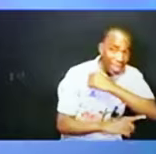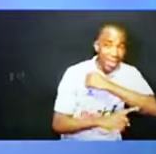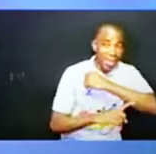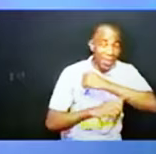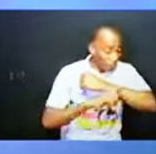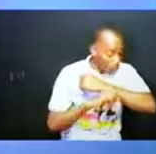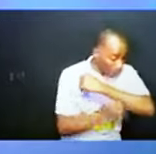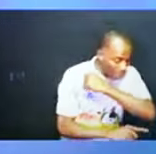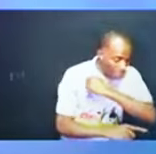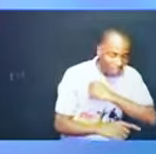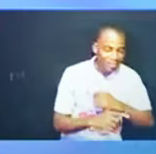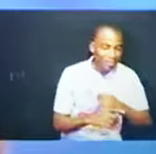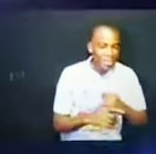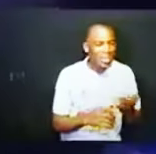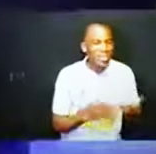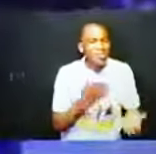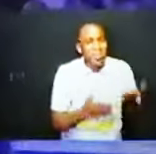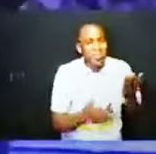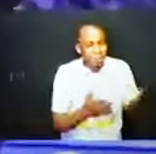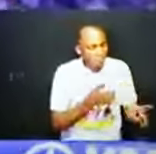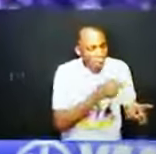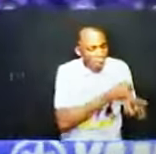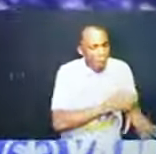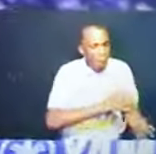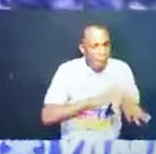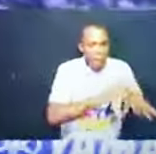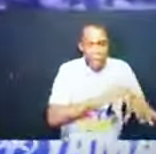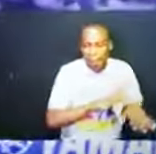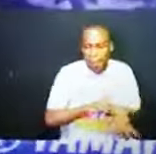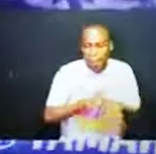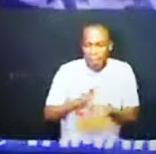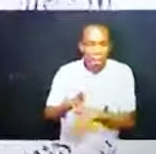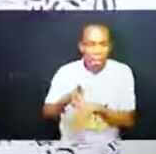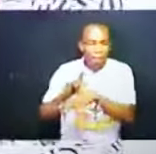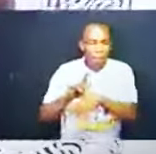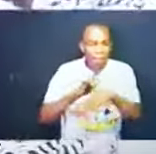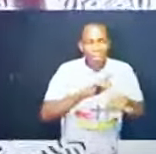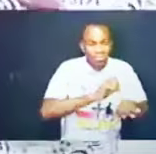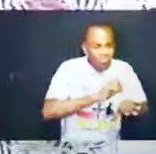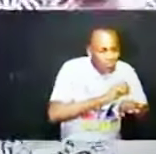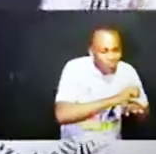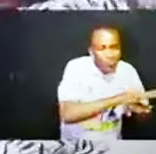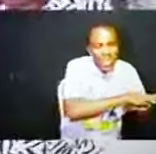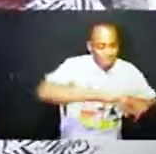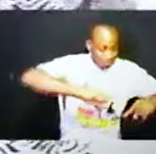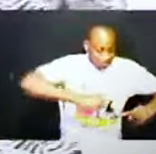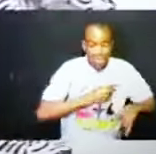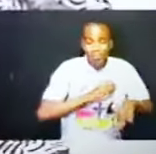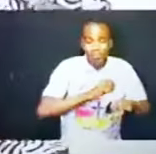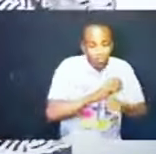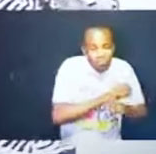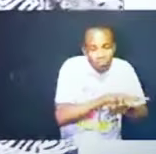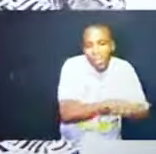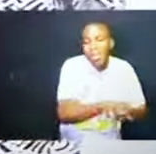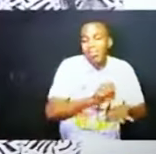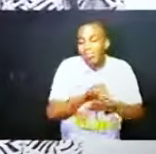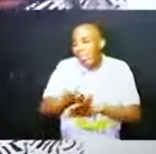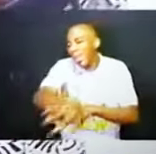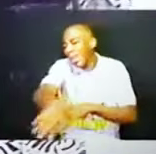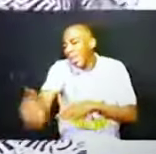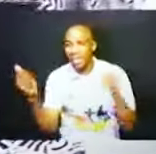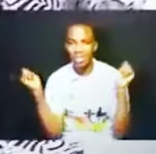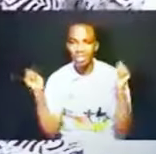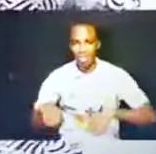COVID bitterness. Ansumana bofo moma meswapa pay and free one conifie. No costum nantis